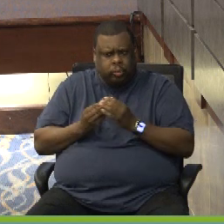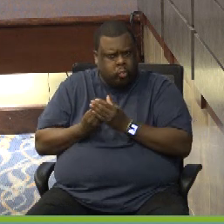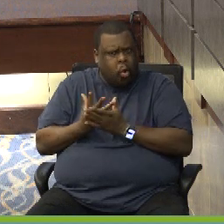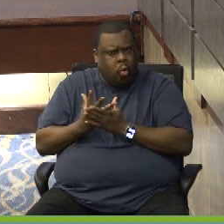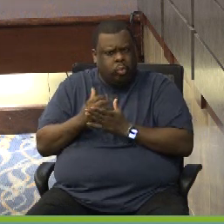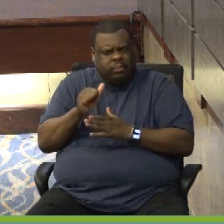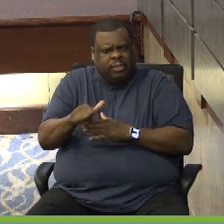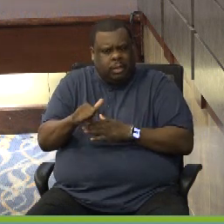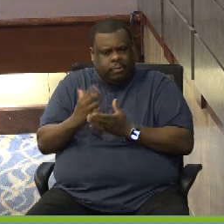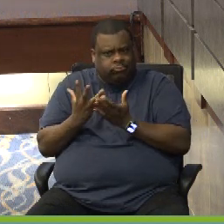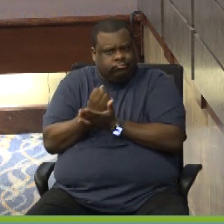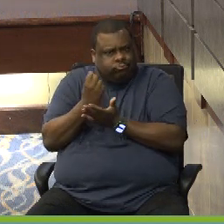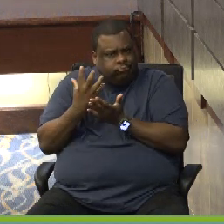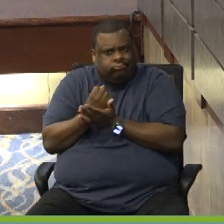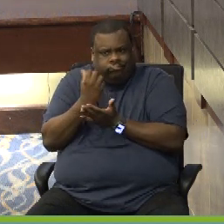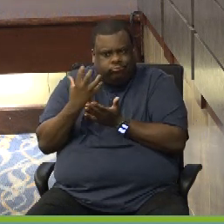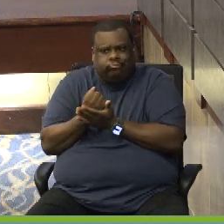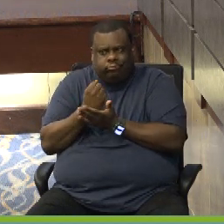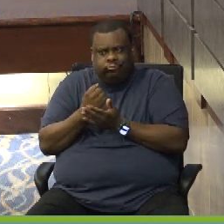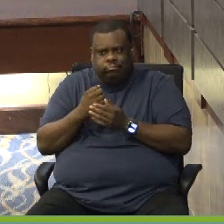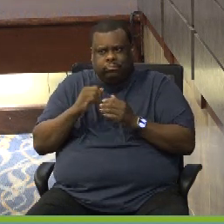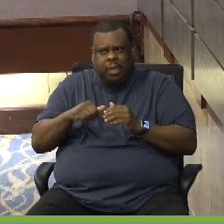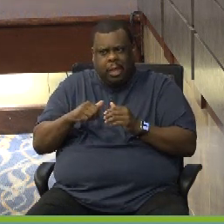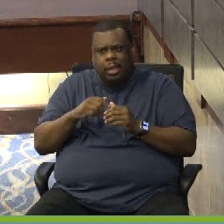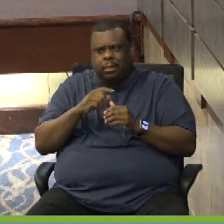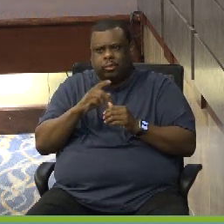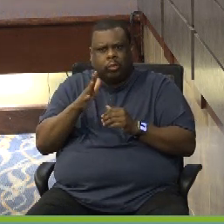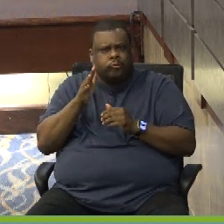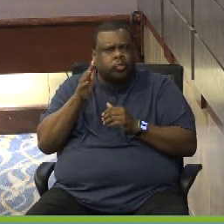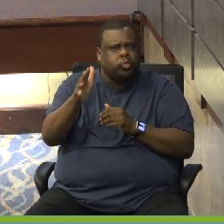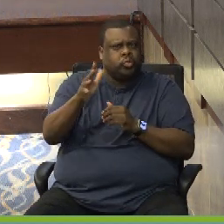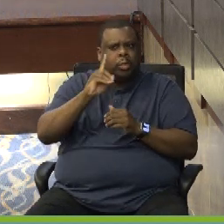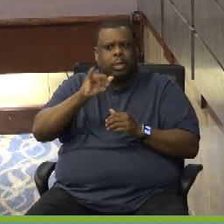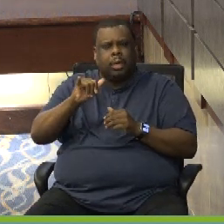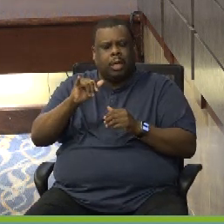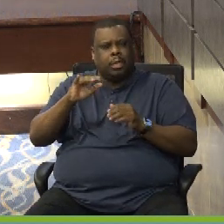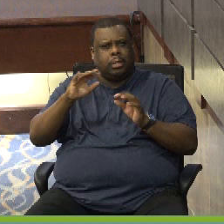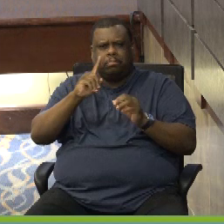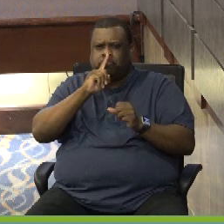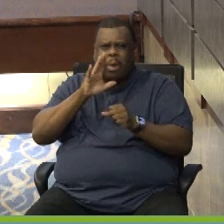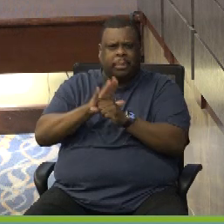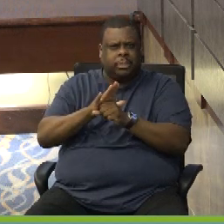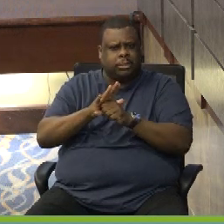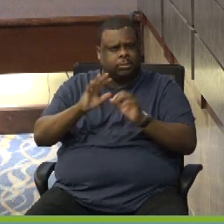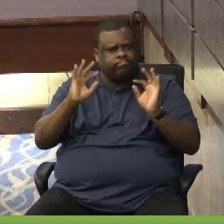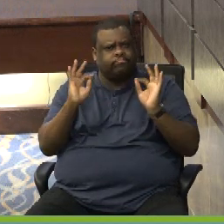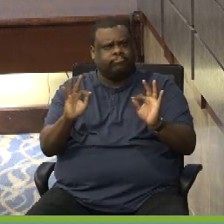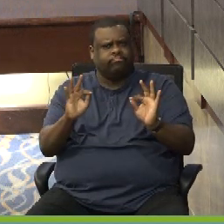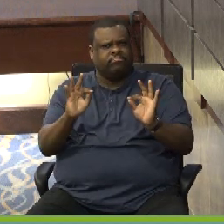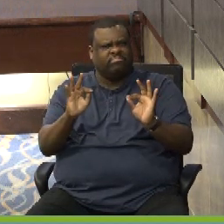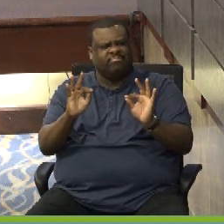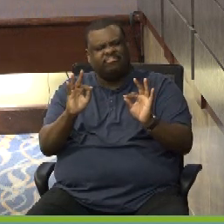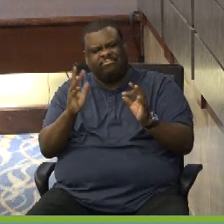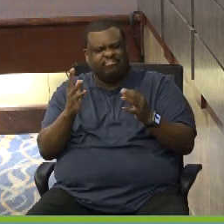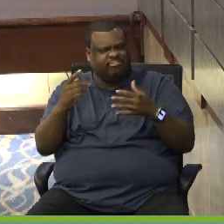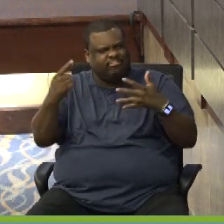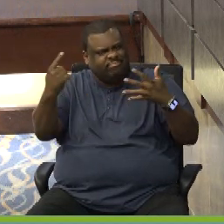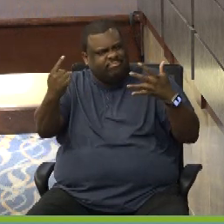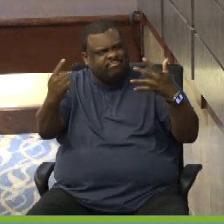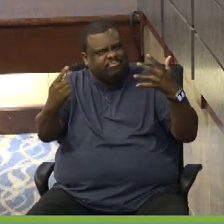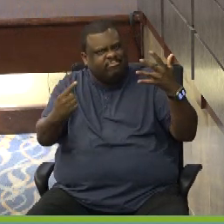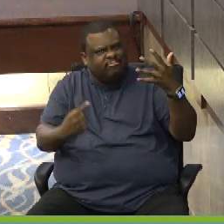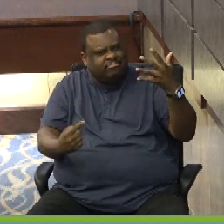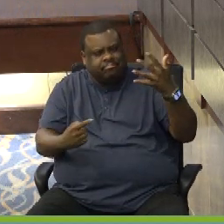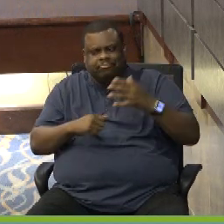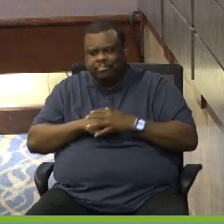to pave the way towards a bright and promising future. And then last but not least, we try to land on a positioning statement. Again, it's a